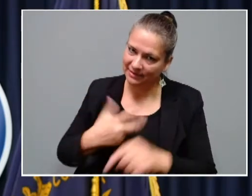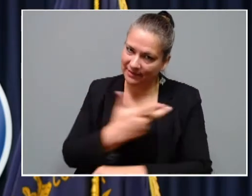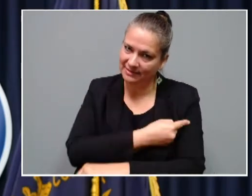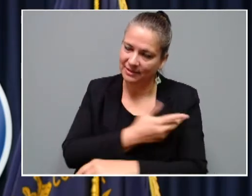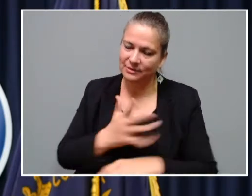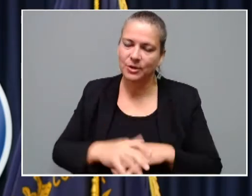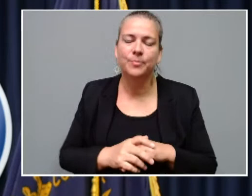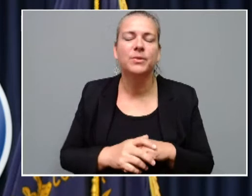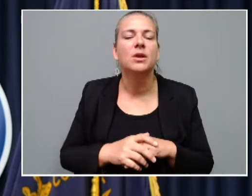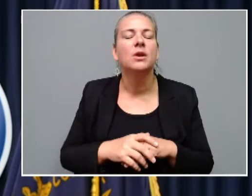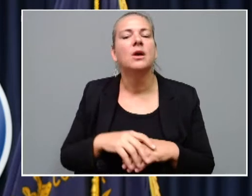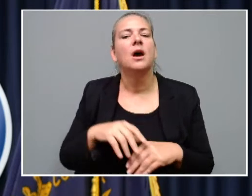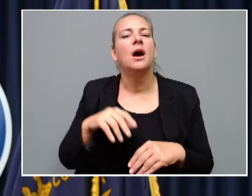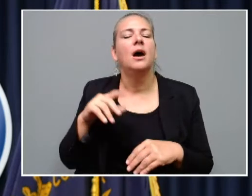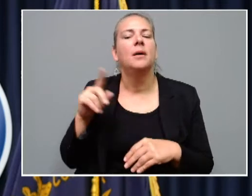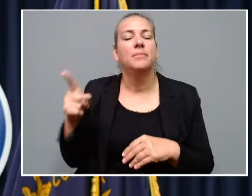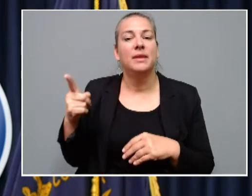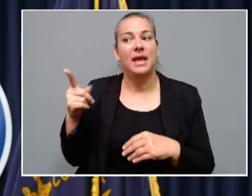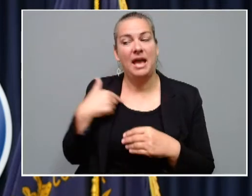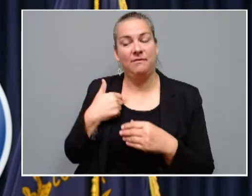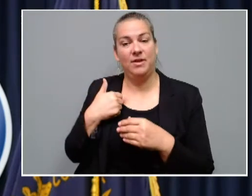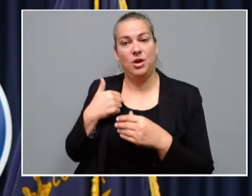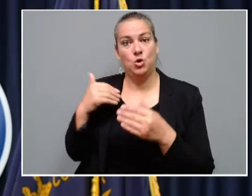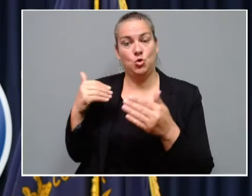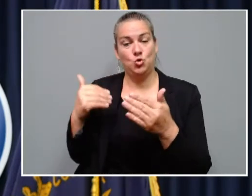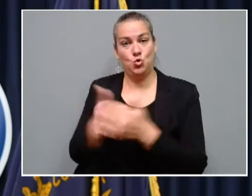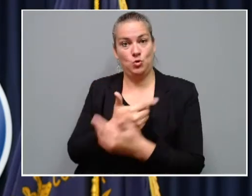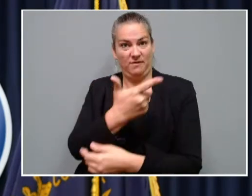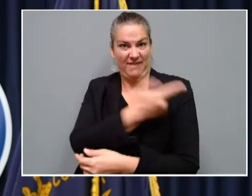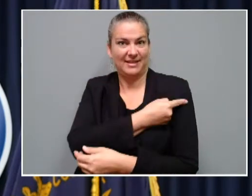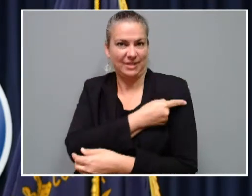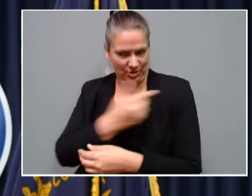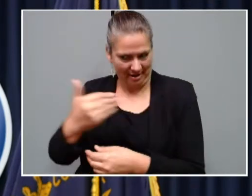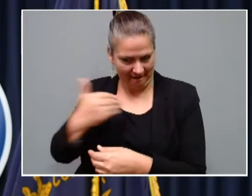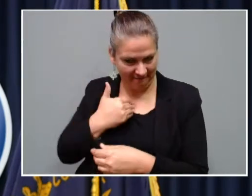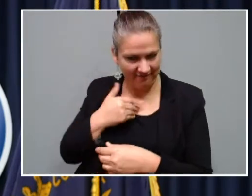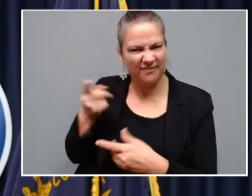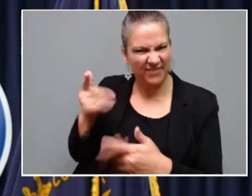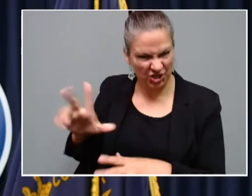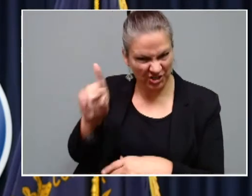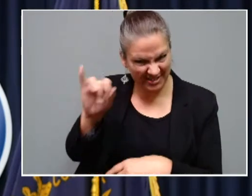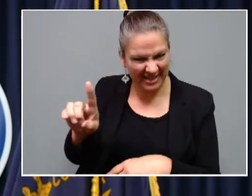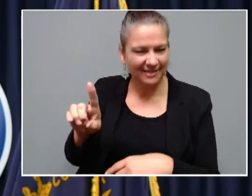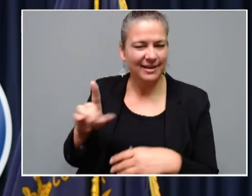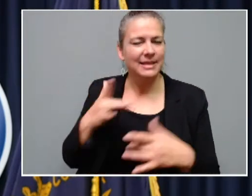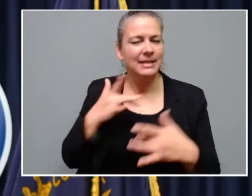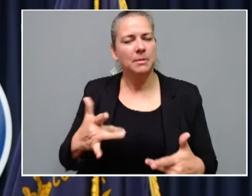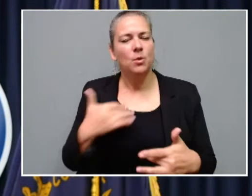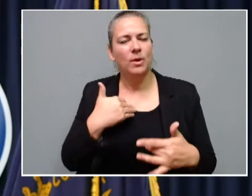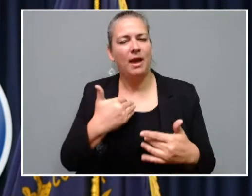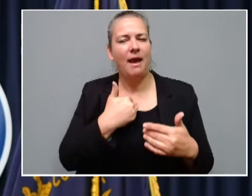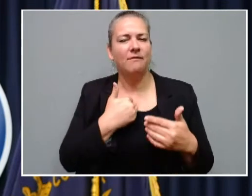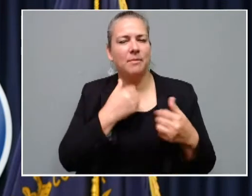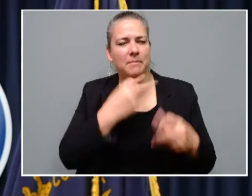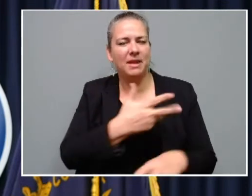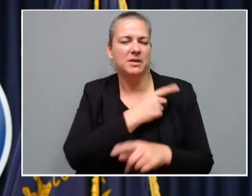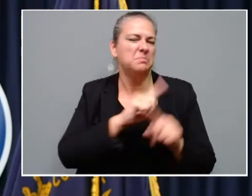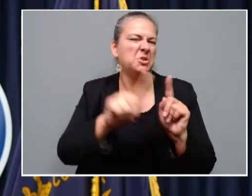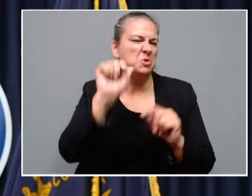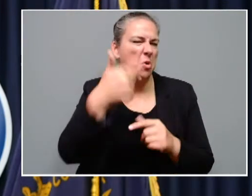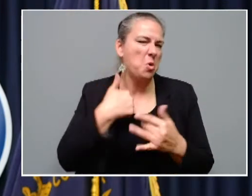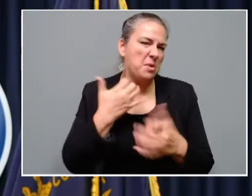8,624 new vaccinations. We normally see more than that. We'll see what tomorrow's report brings in. We normally